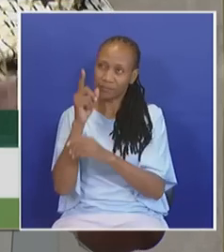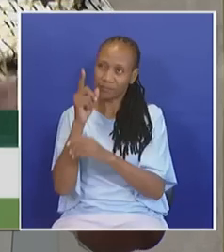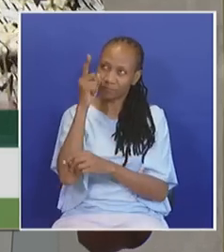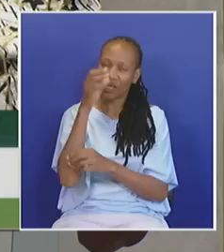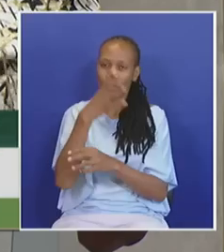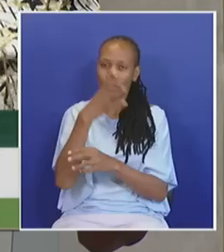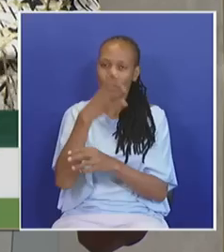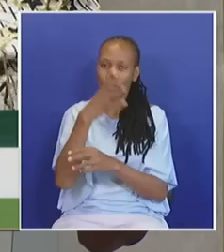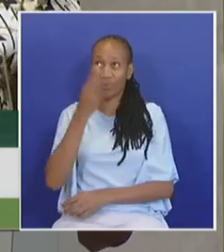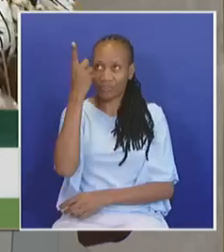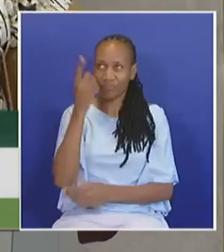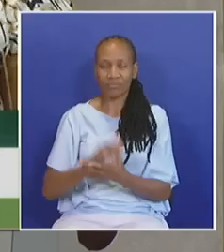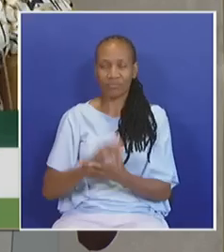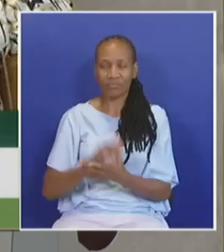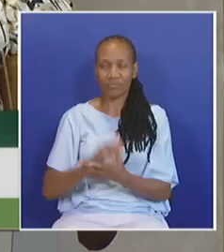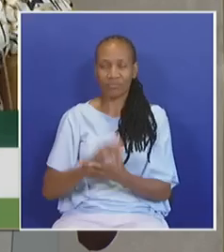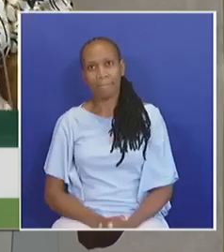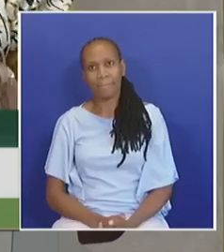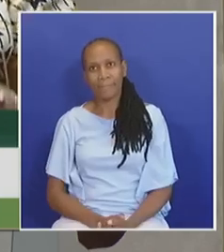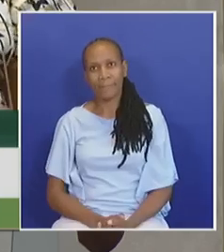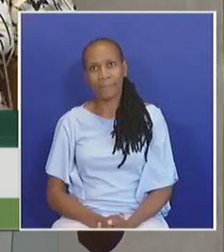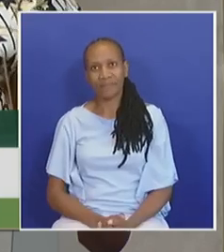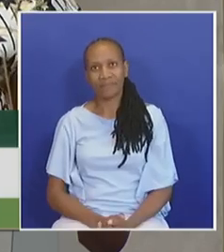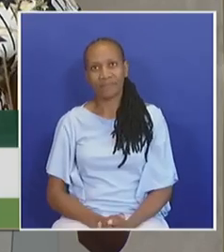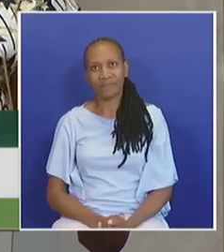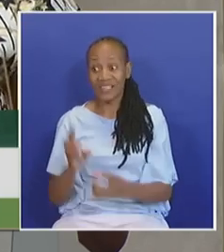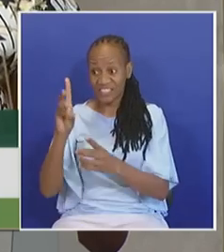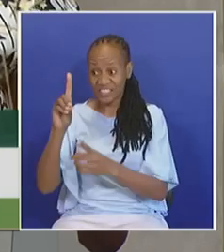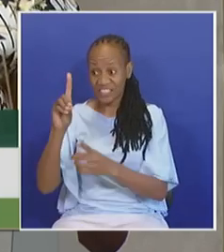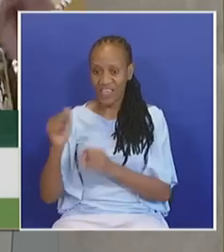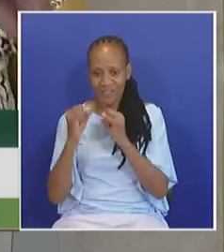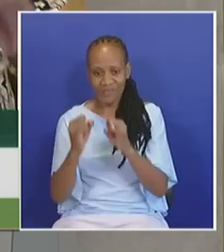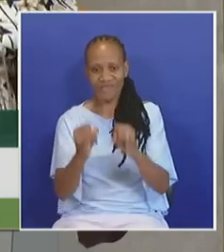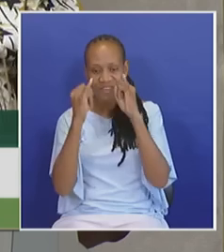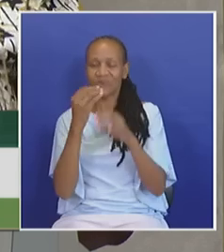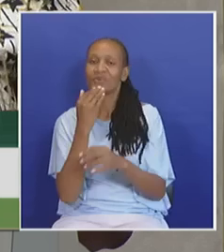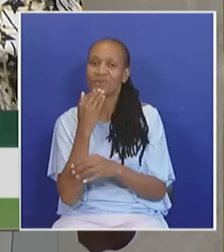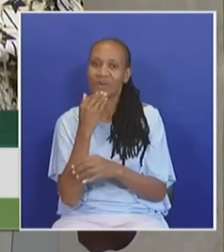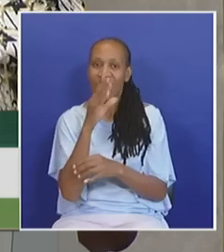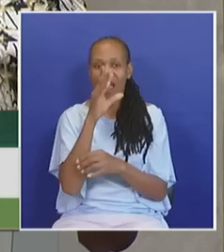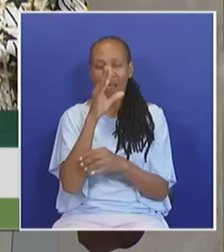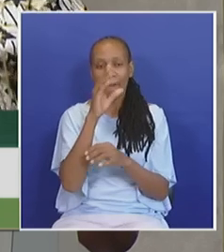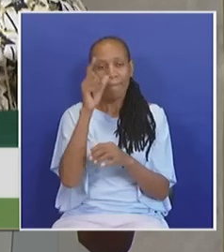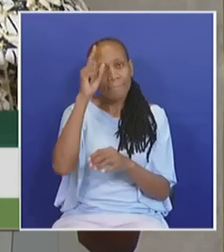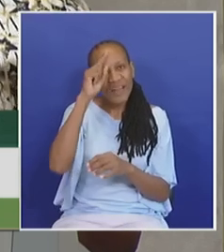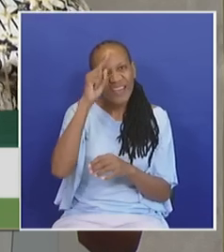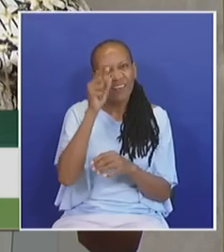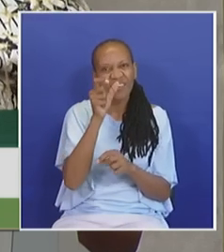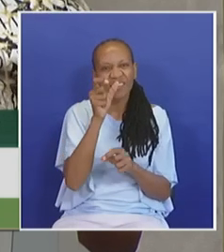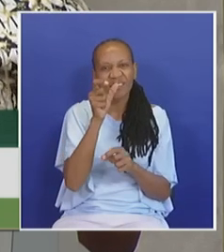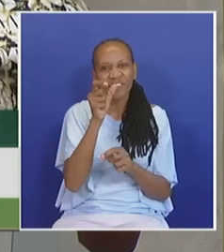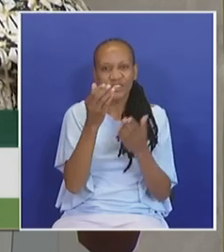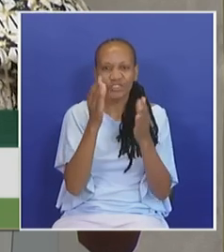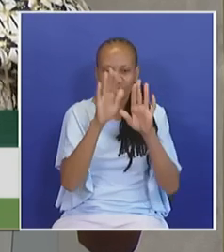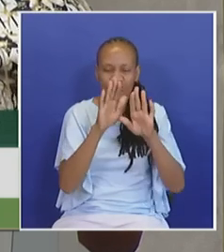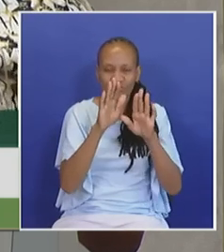They invited only the black students to come and listen to this debate, a very important